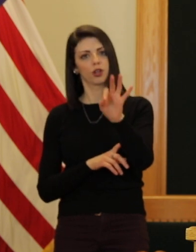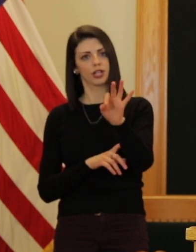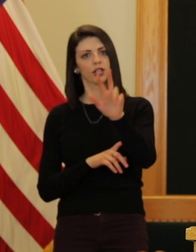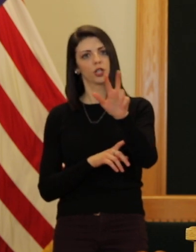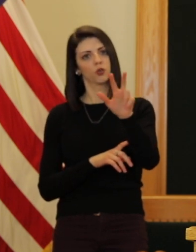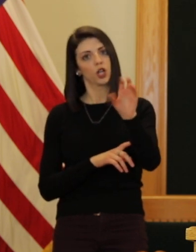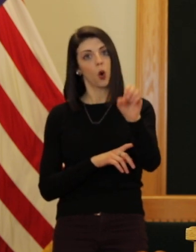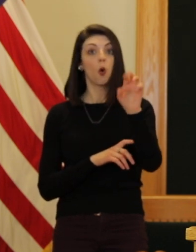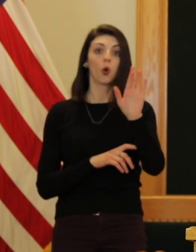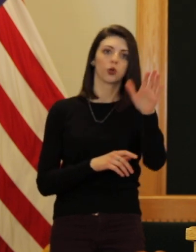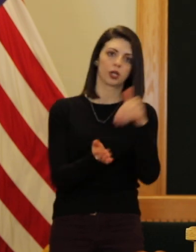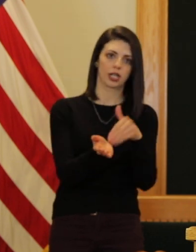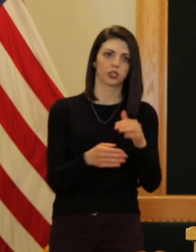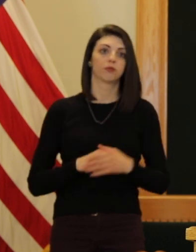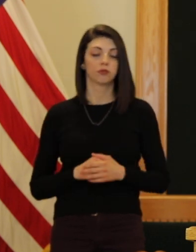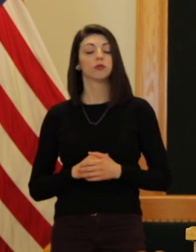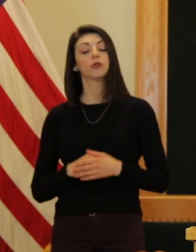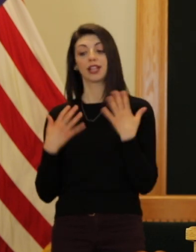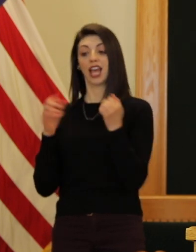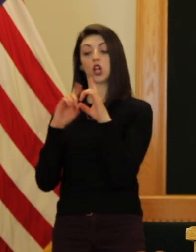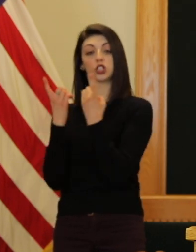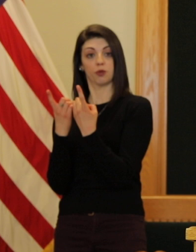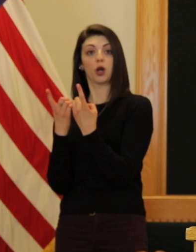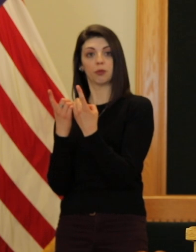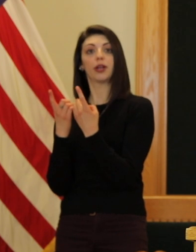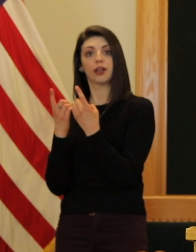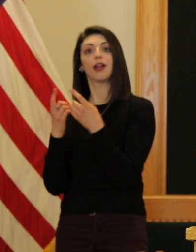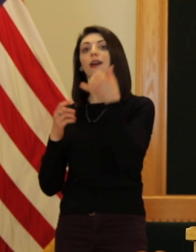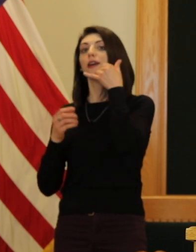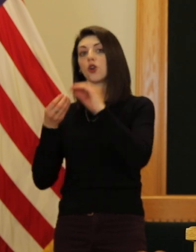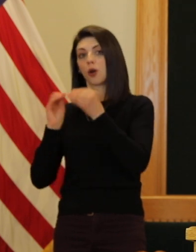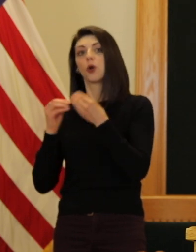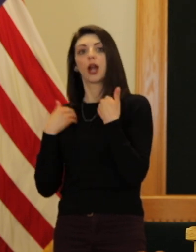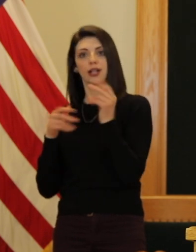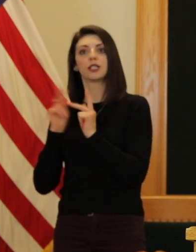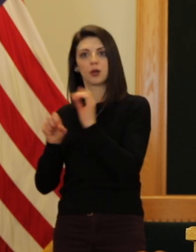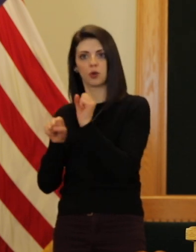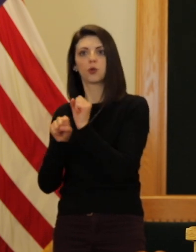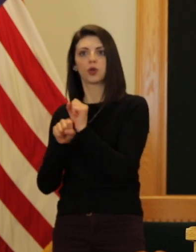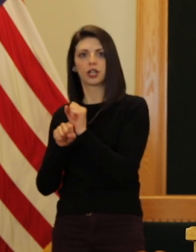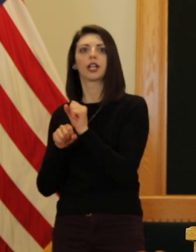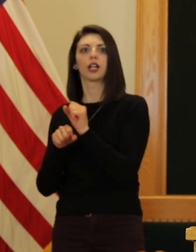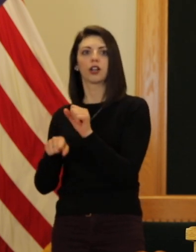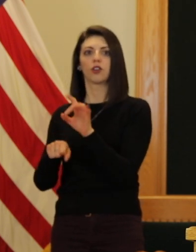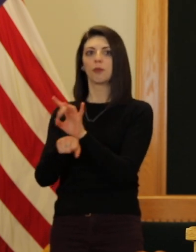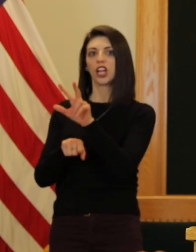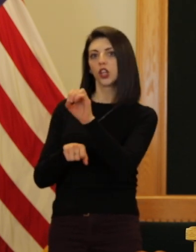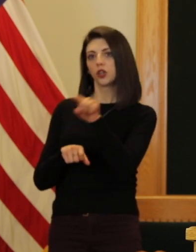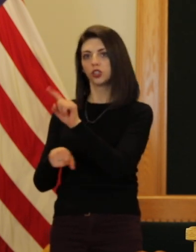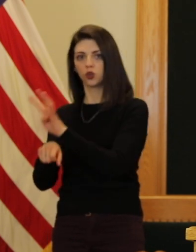315-349-3330. The health department's hotline is staffed 7 days a week from 8:30 a.m. to 4 p.m. Go